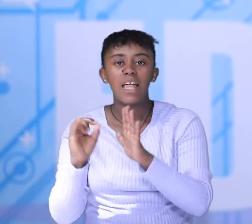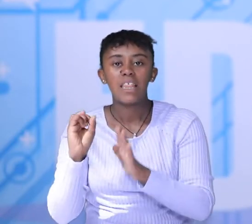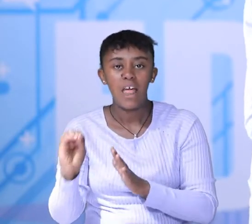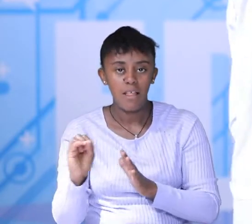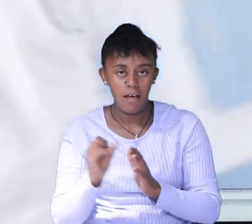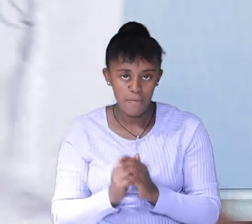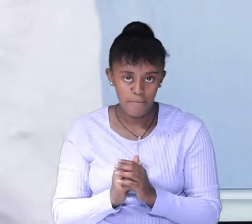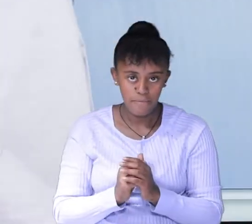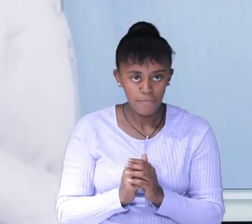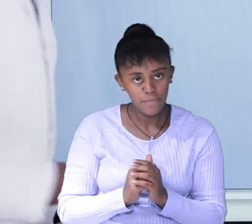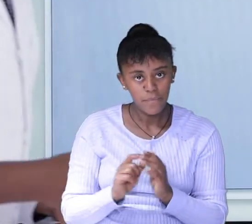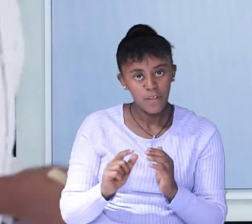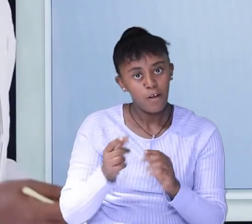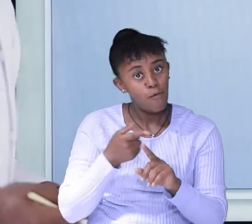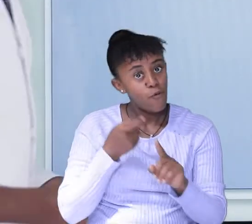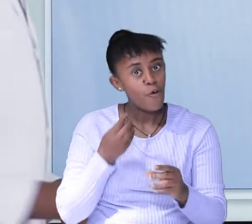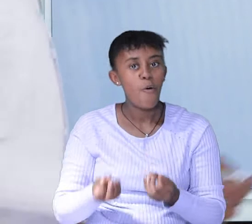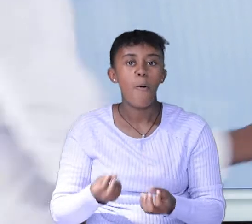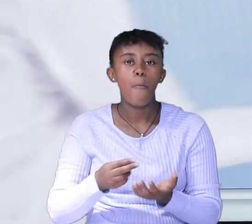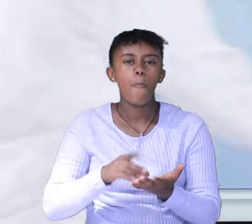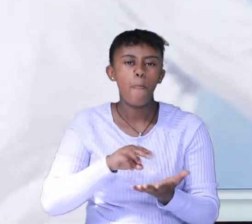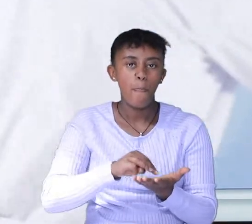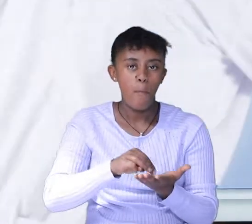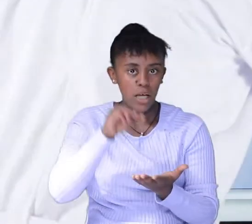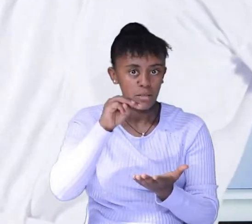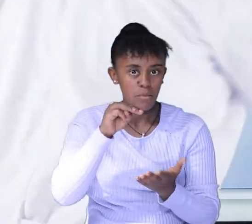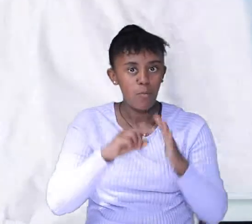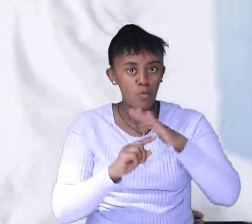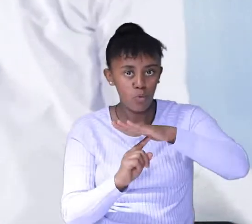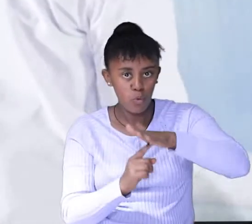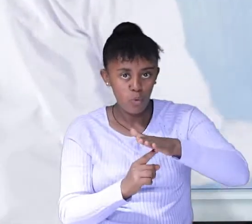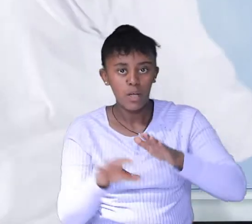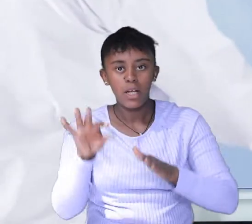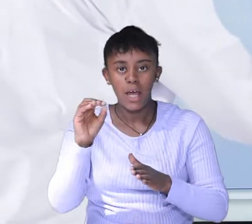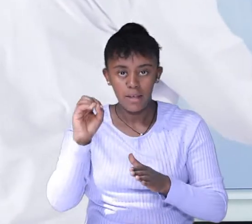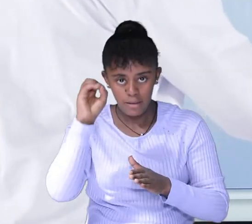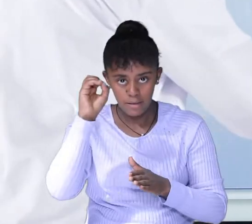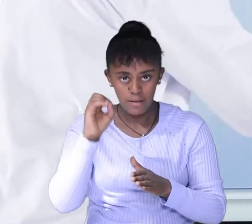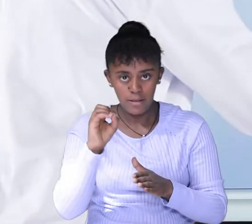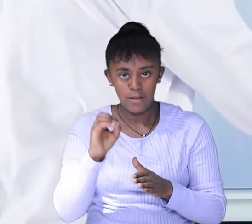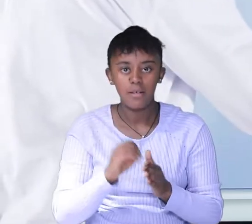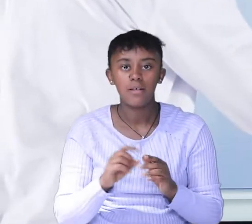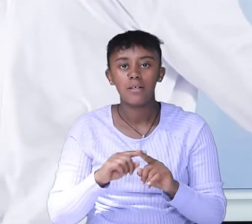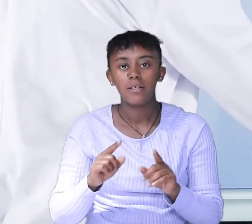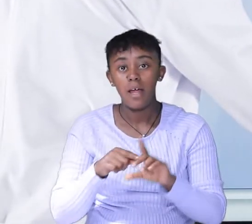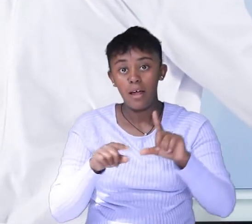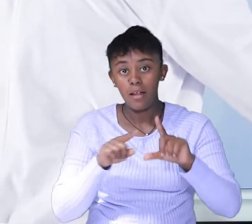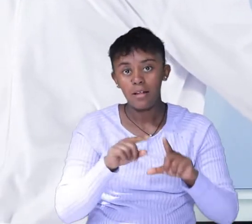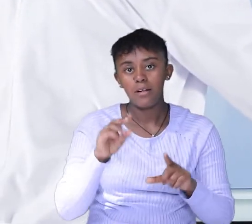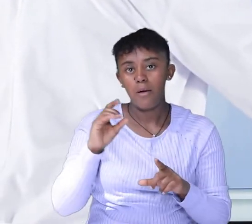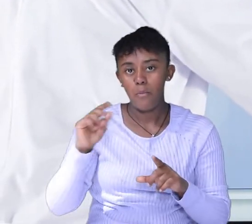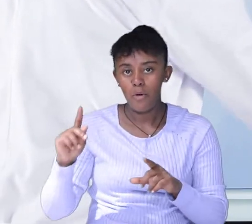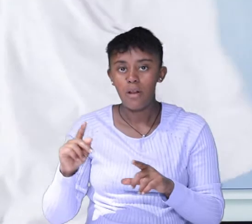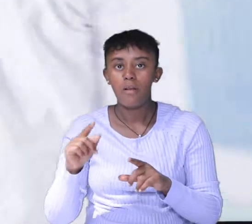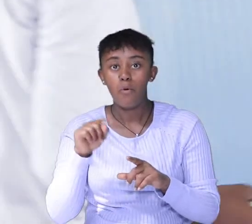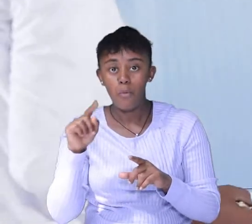right. So the angle theta is 180 degrees in the case of the first